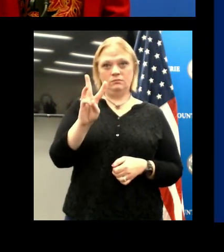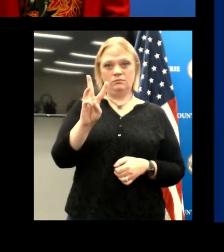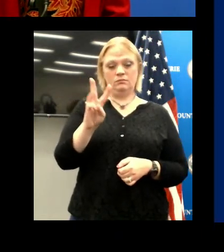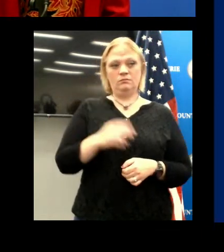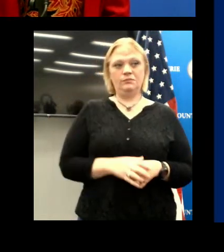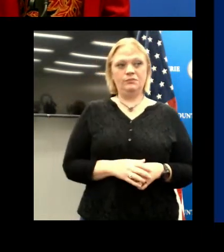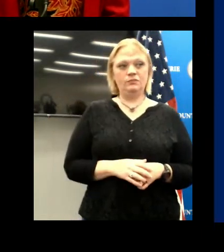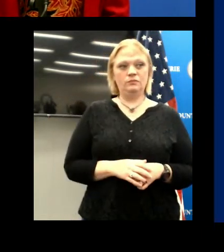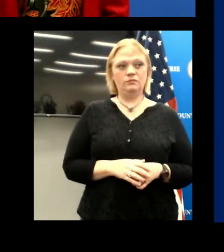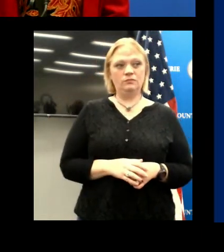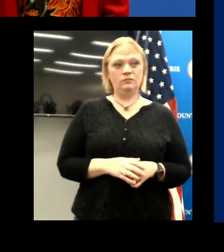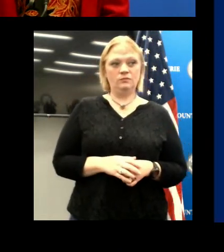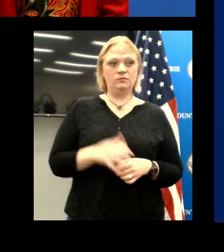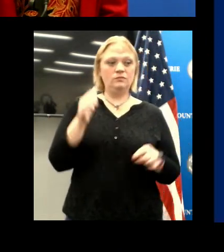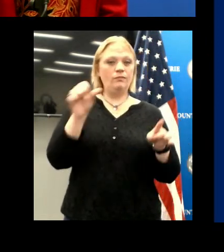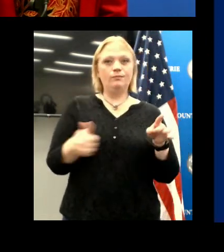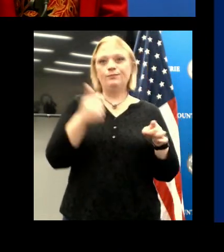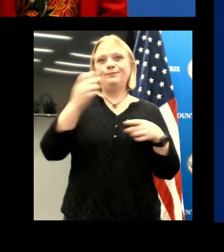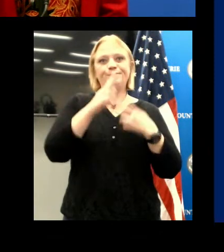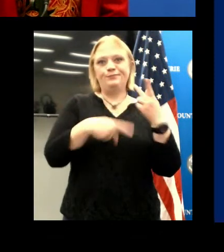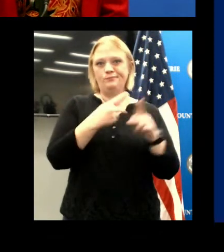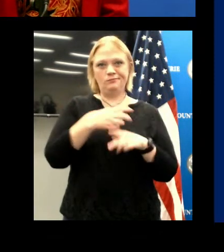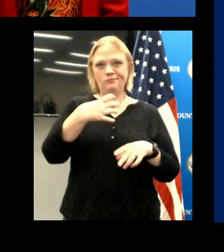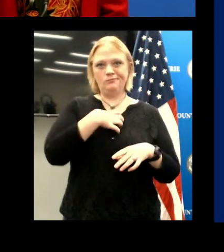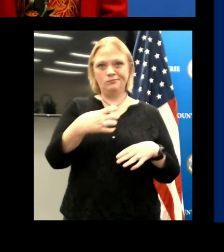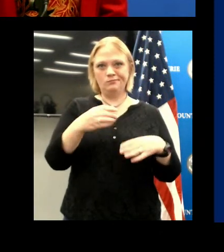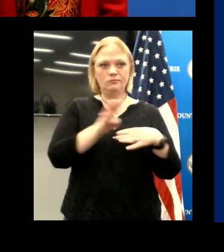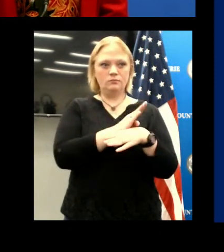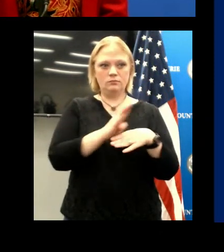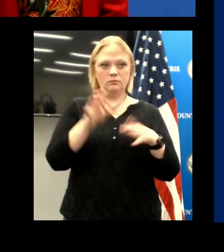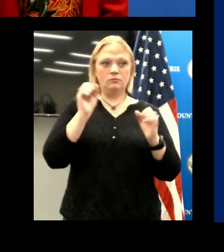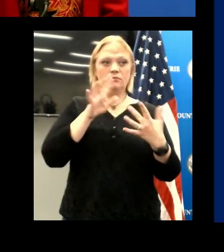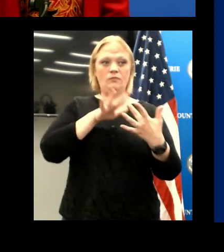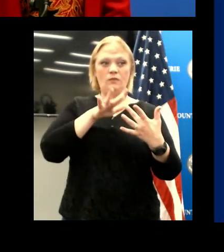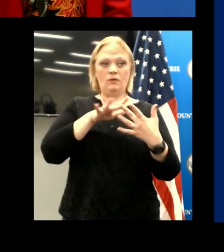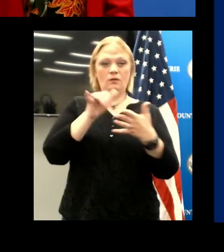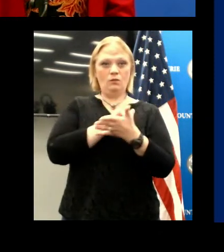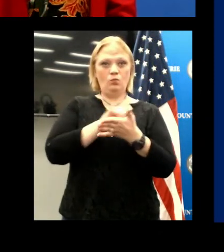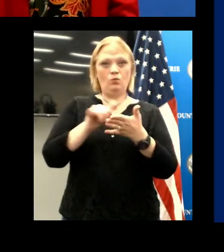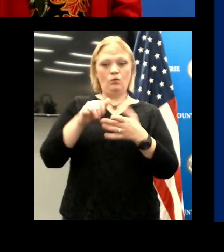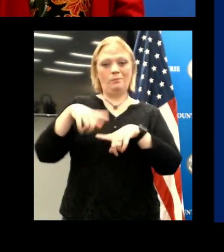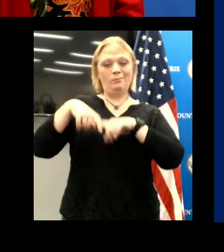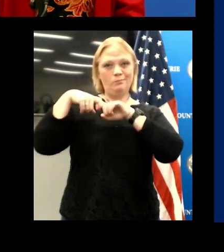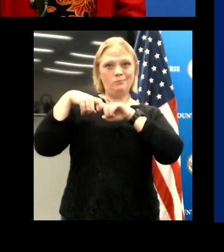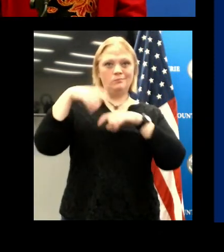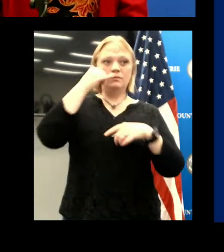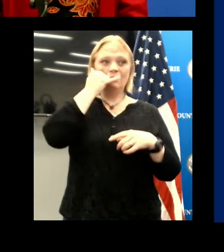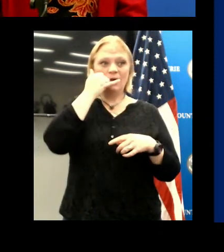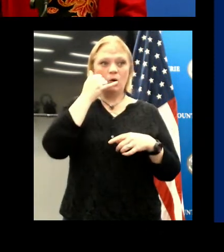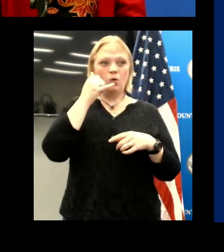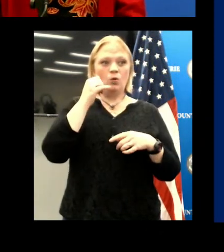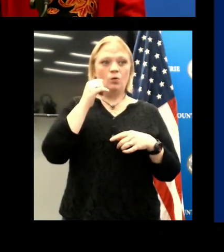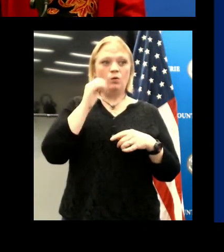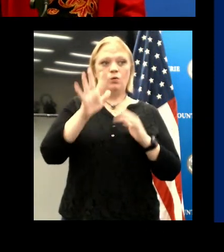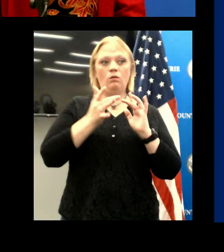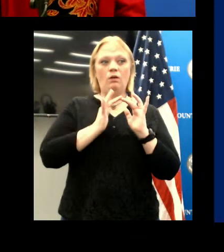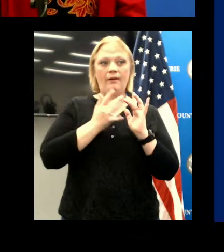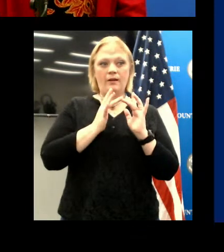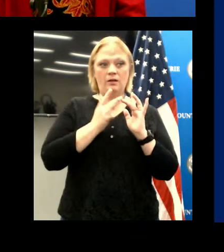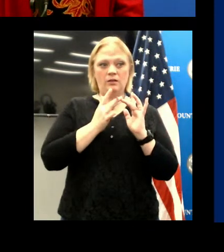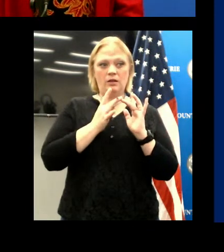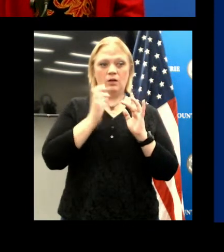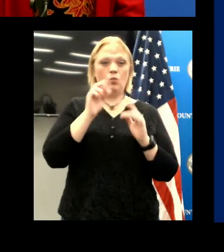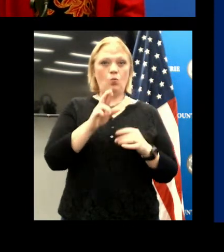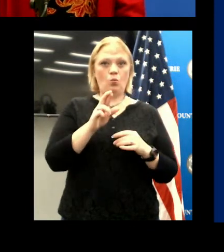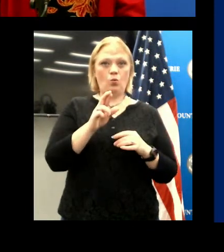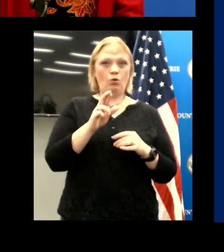855-904-5036. And any other types of complaints or businesses, you can contact New York PAWS either by phone or on their online form,